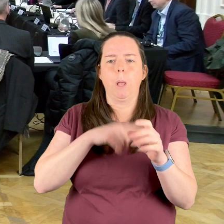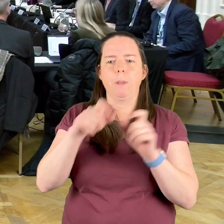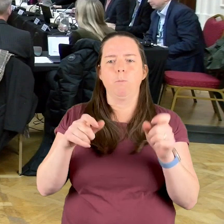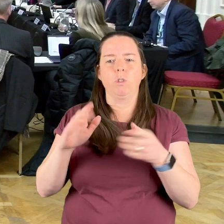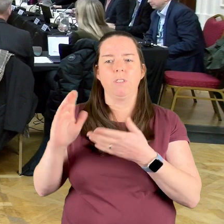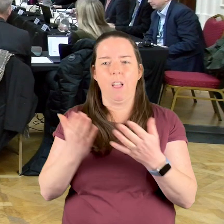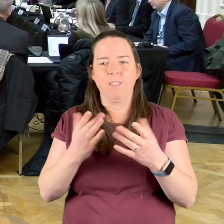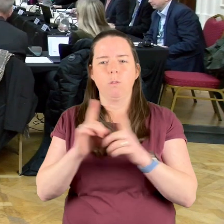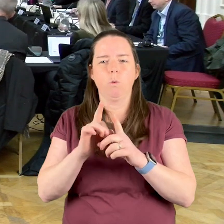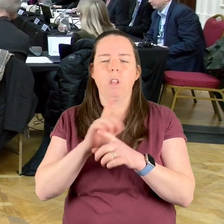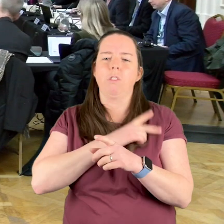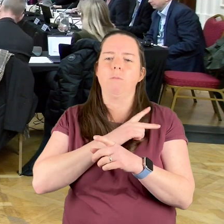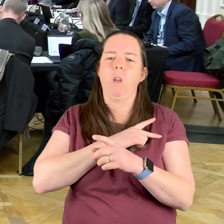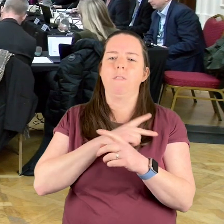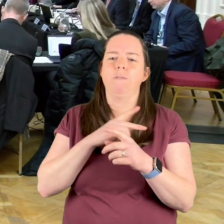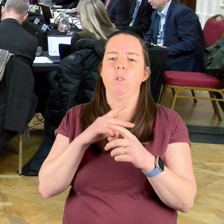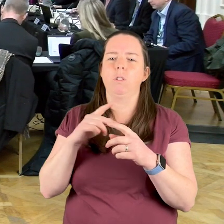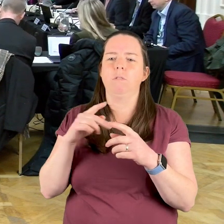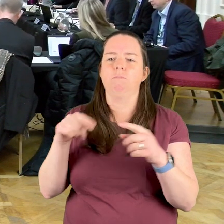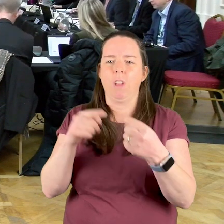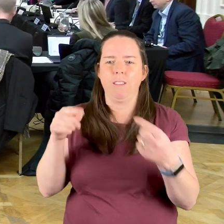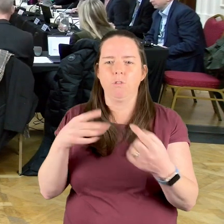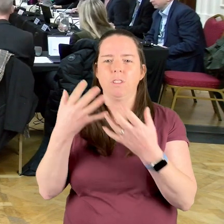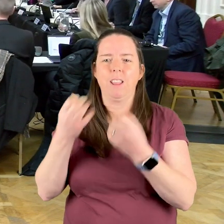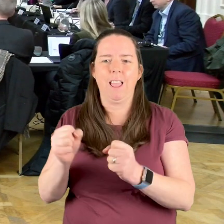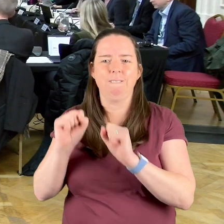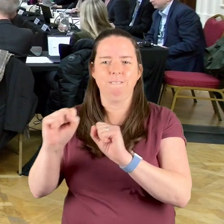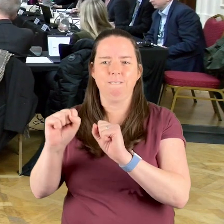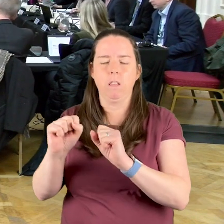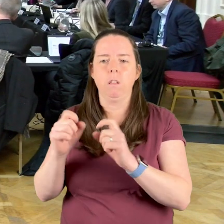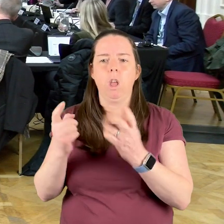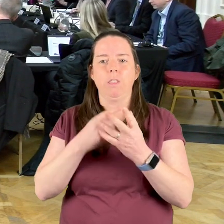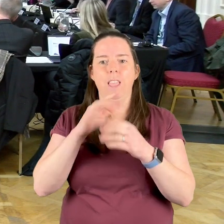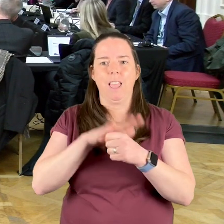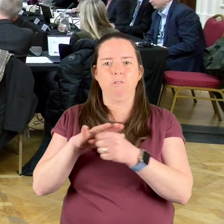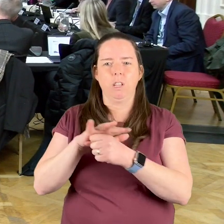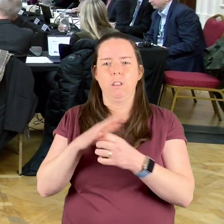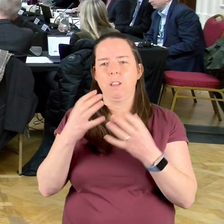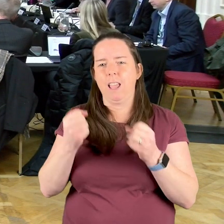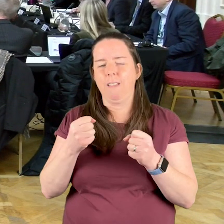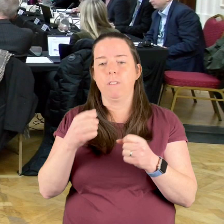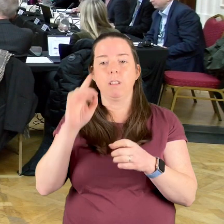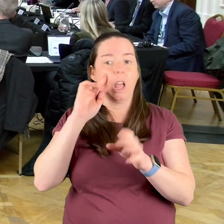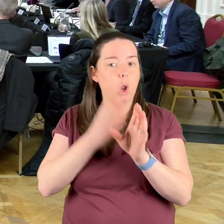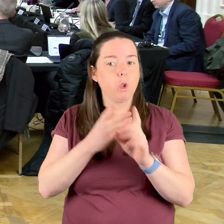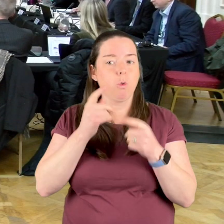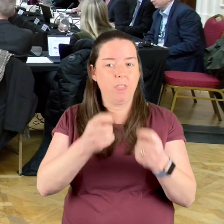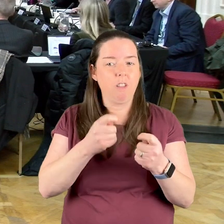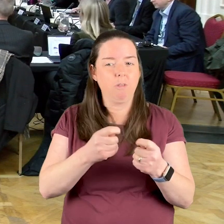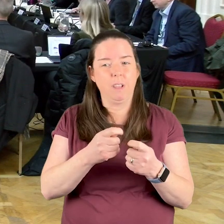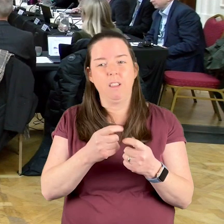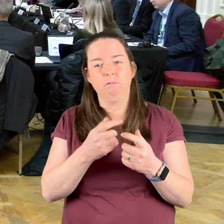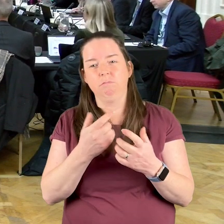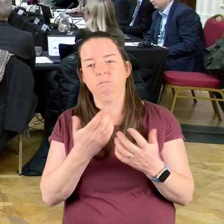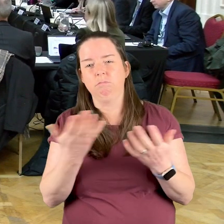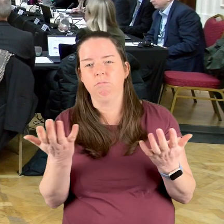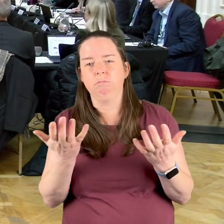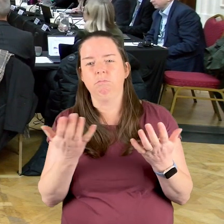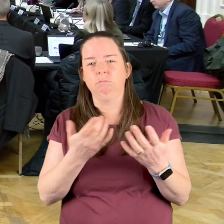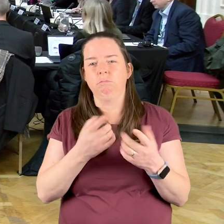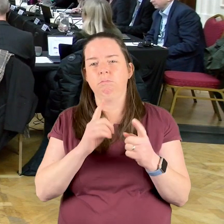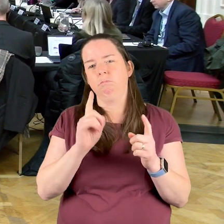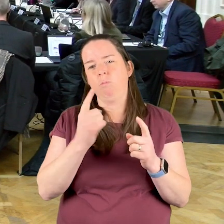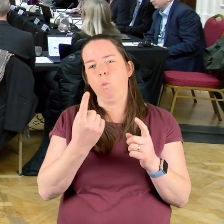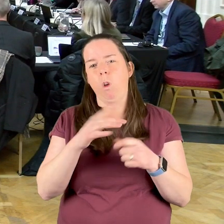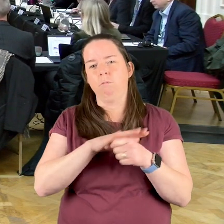workforce challenges that sit around that, but not only that, some of the other areas we're working on here, psychological therapies being another obvious